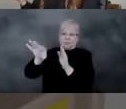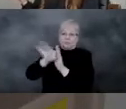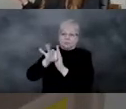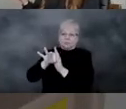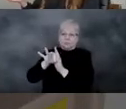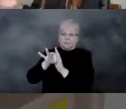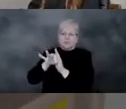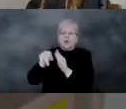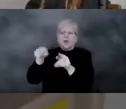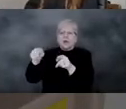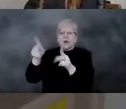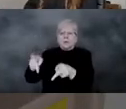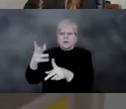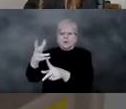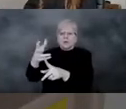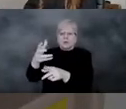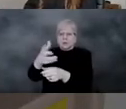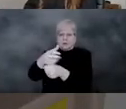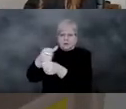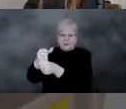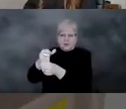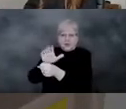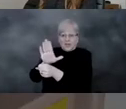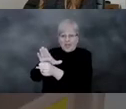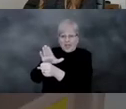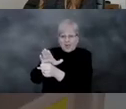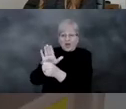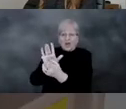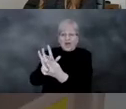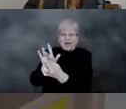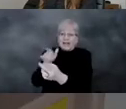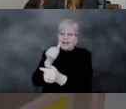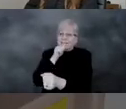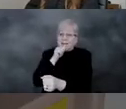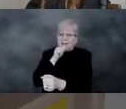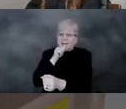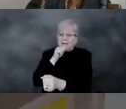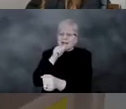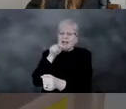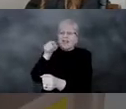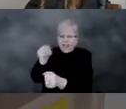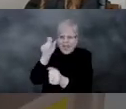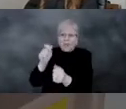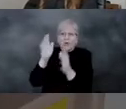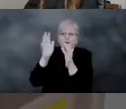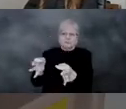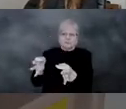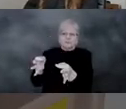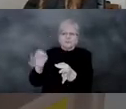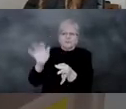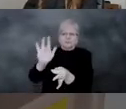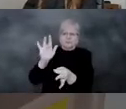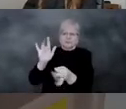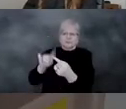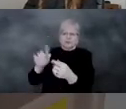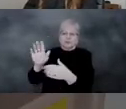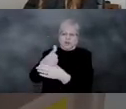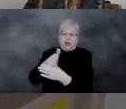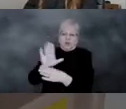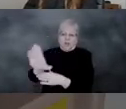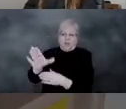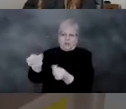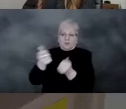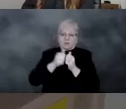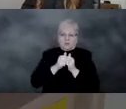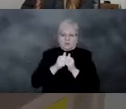of your contact information, their contact will stay private until they choose to share it with you. Another icon